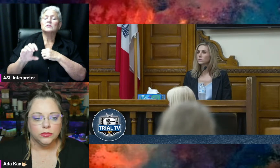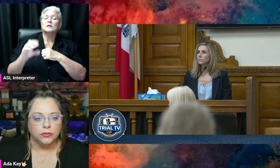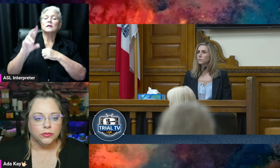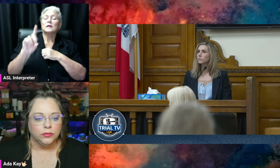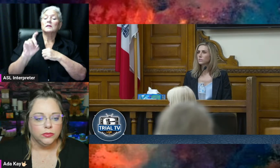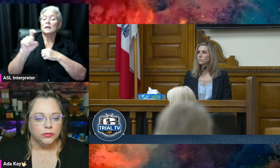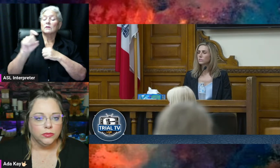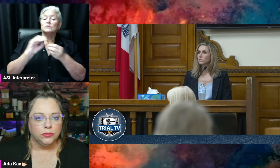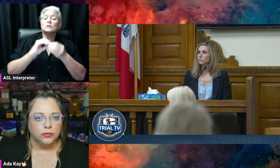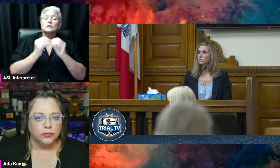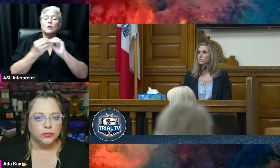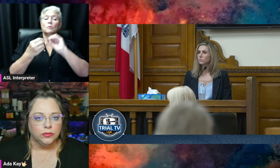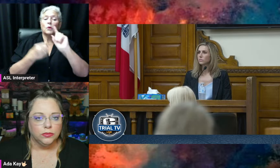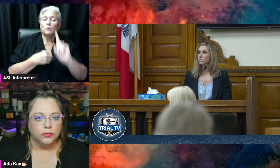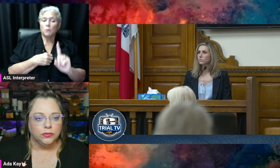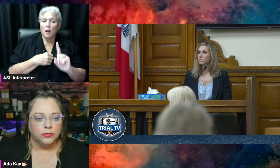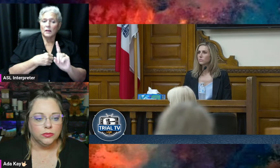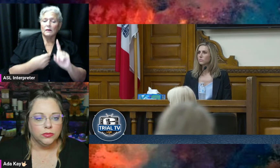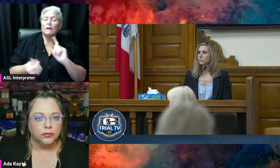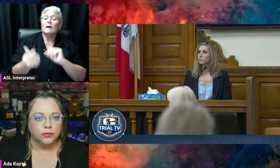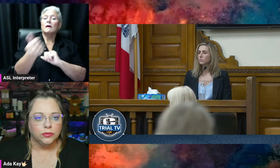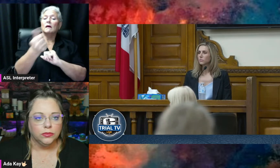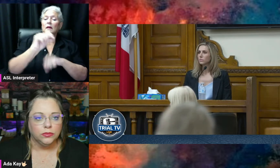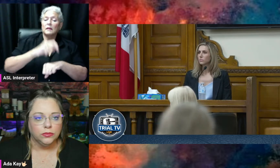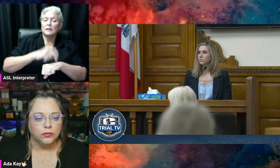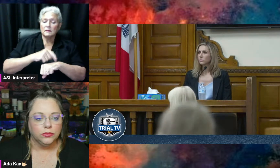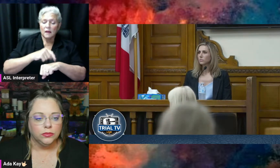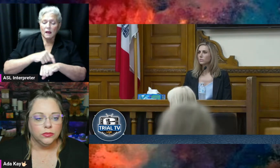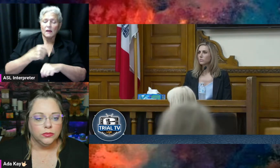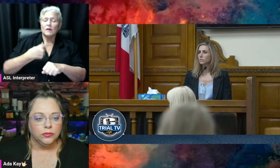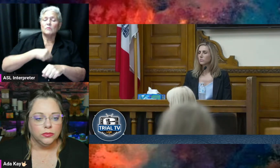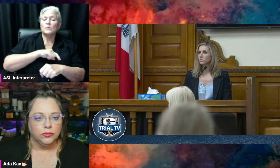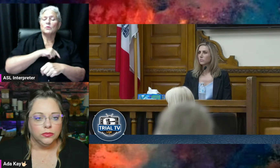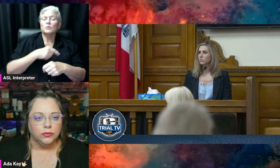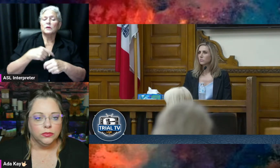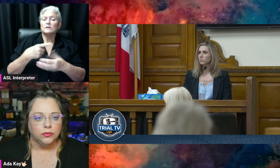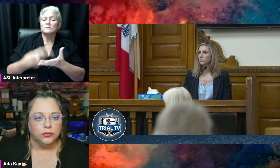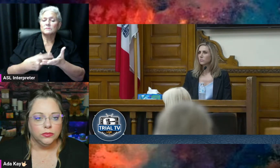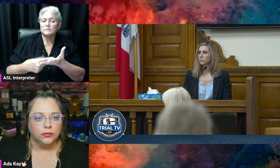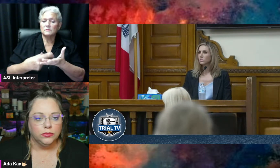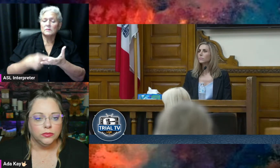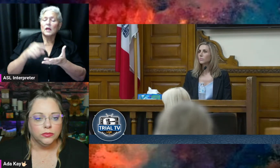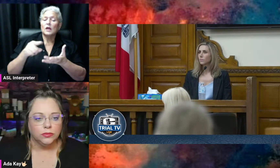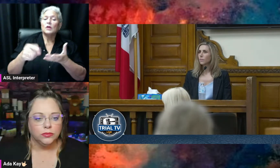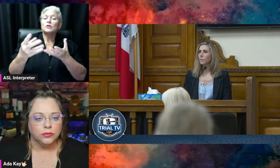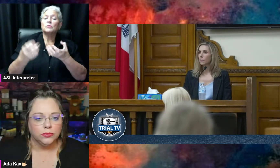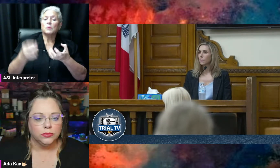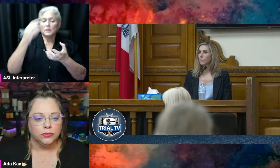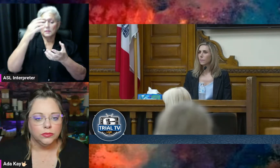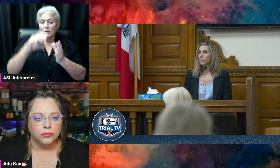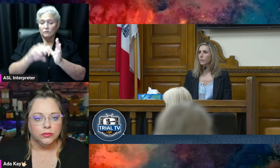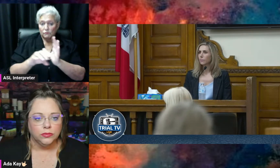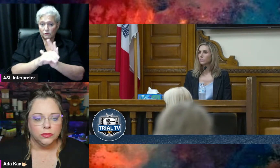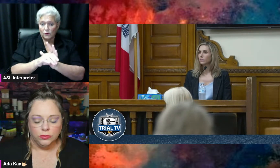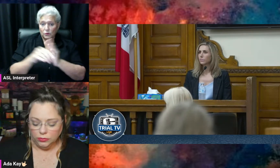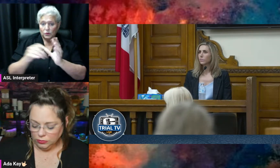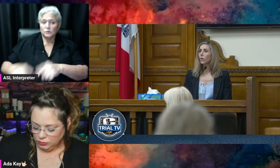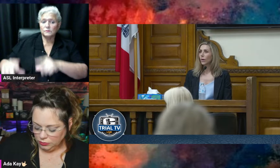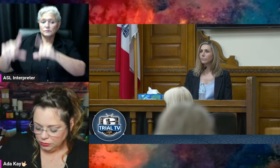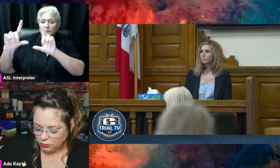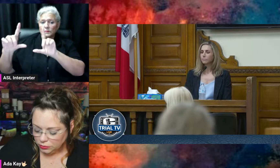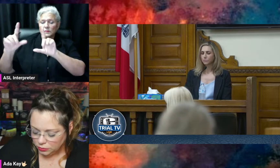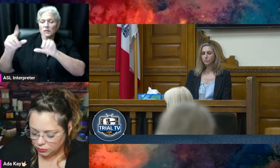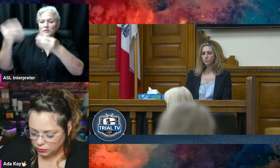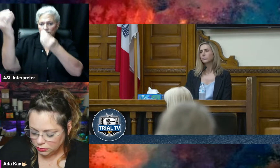when we go through and you're explaining this, if you would like a photo put up, let us know which one and we can put that